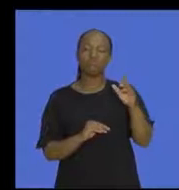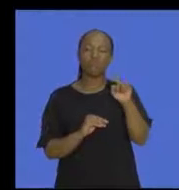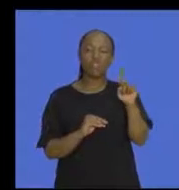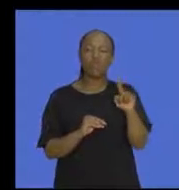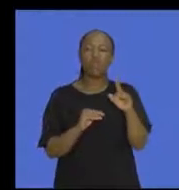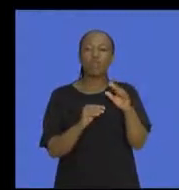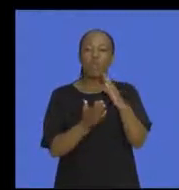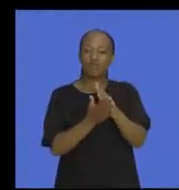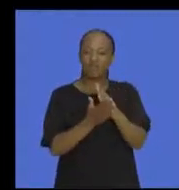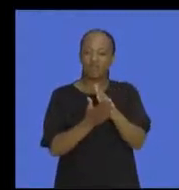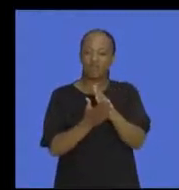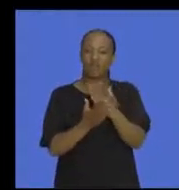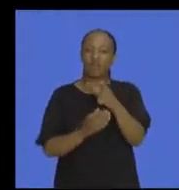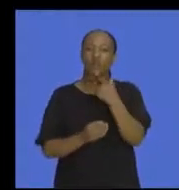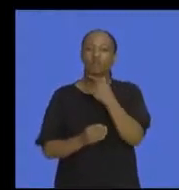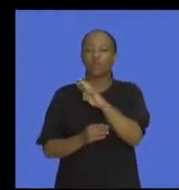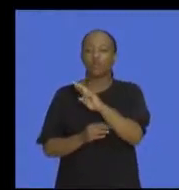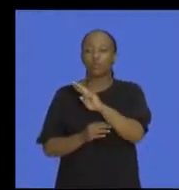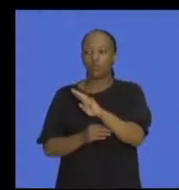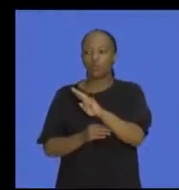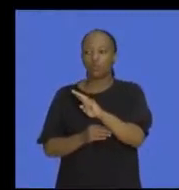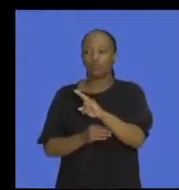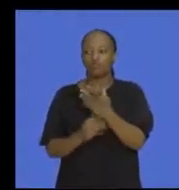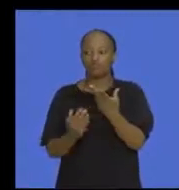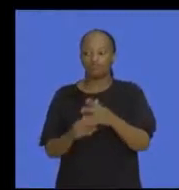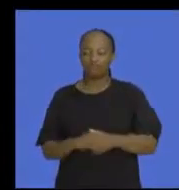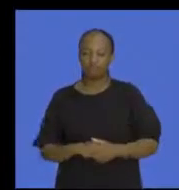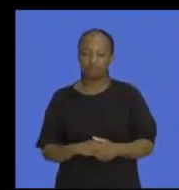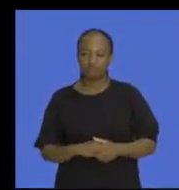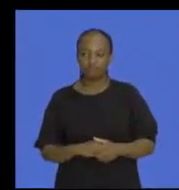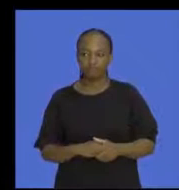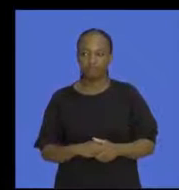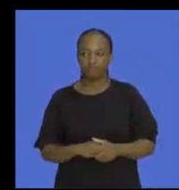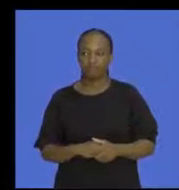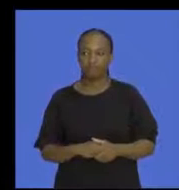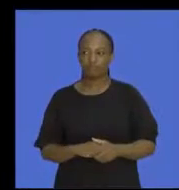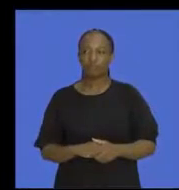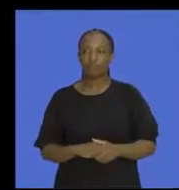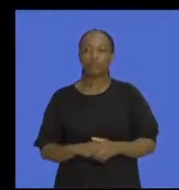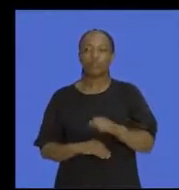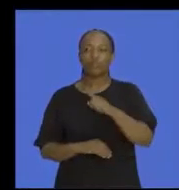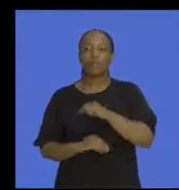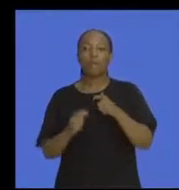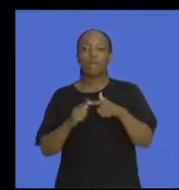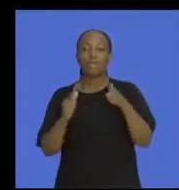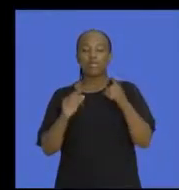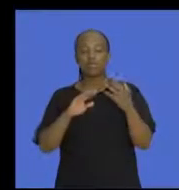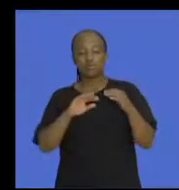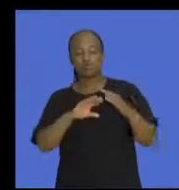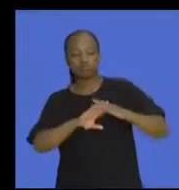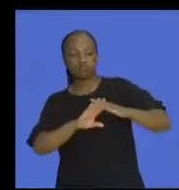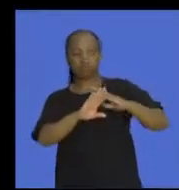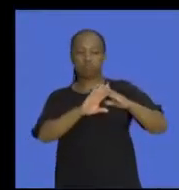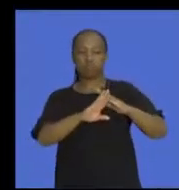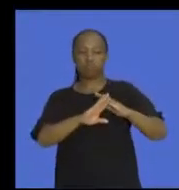equals to half R2, okay? This is another fact, okay? So where there is greater opposition to the flow